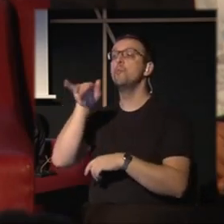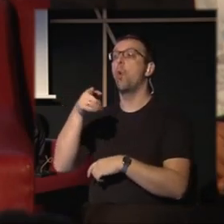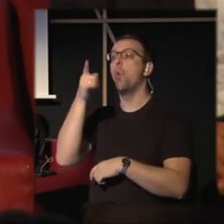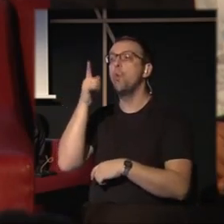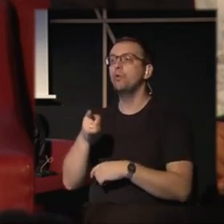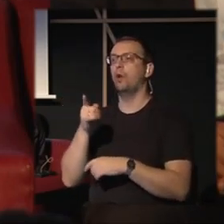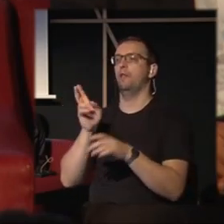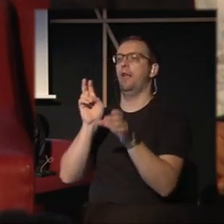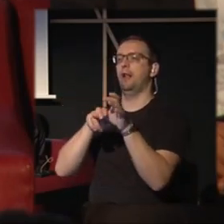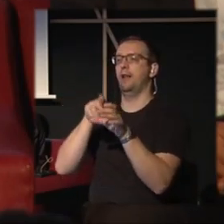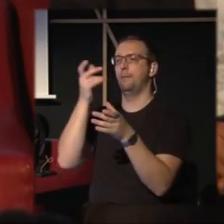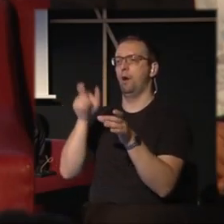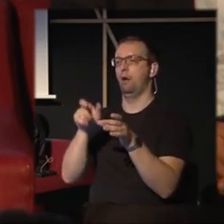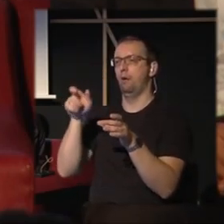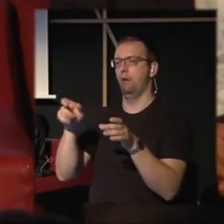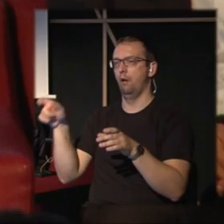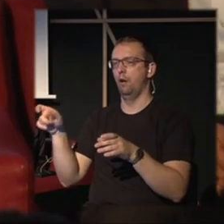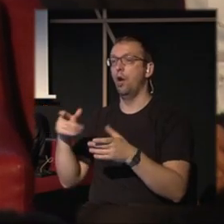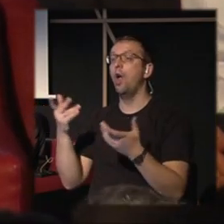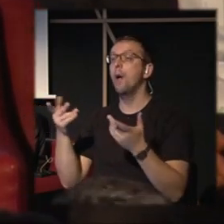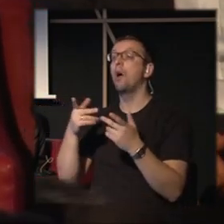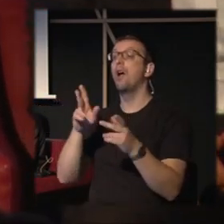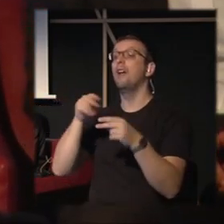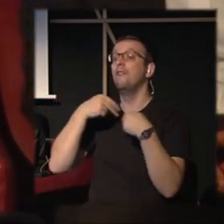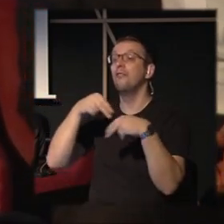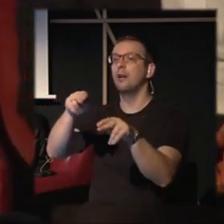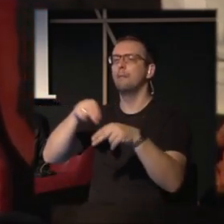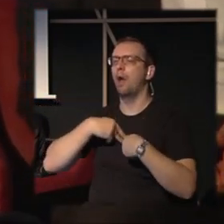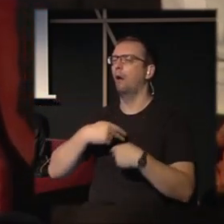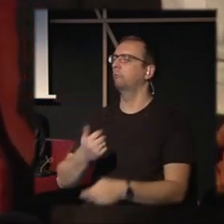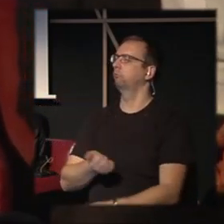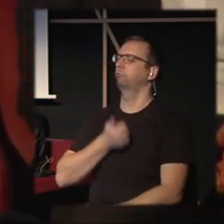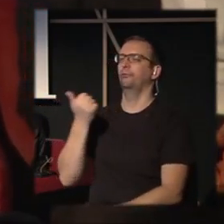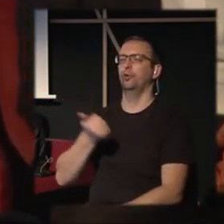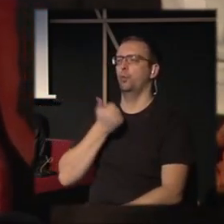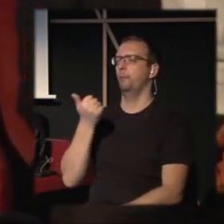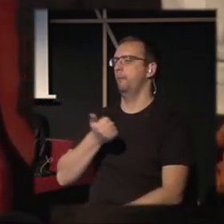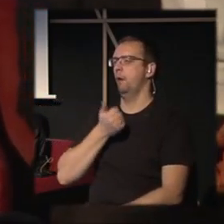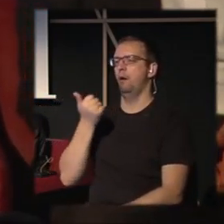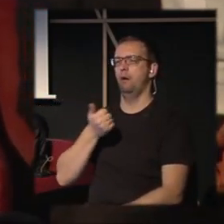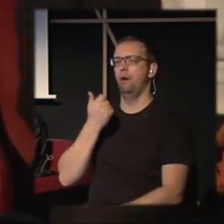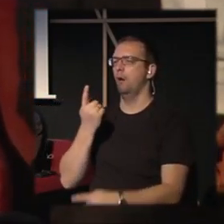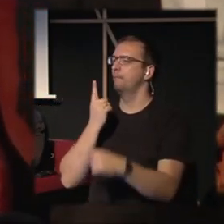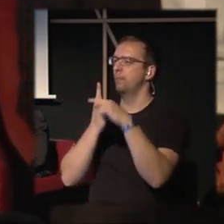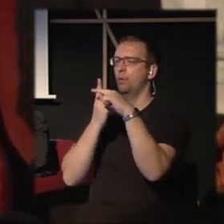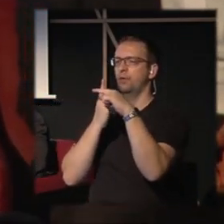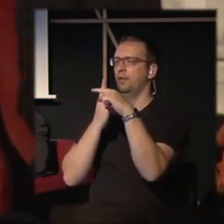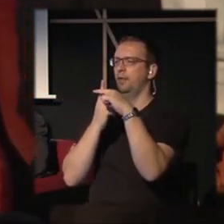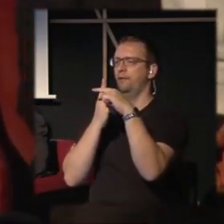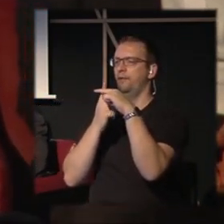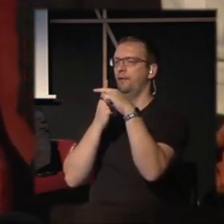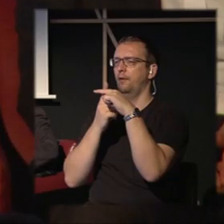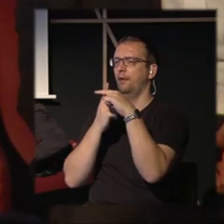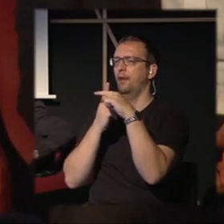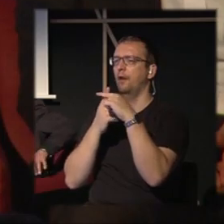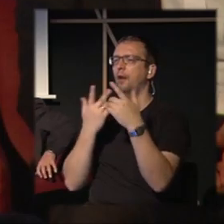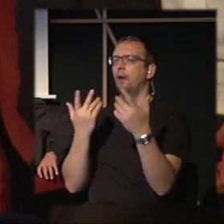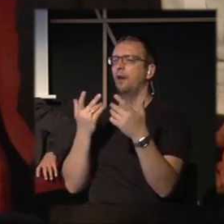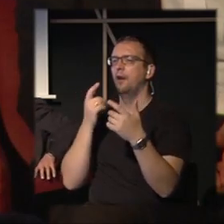feedbacks about how important it was, and it was necessary for them to know something new and to get